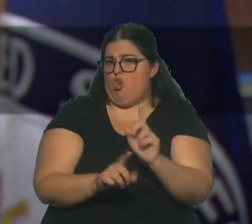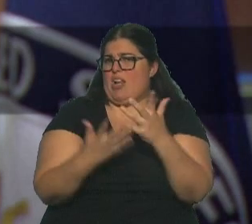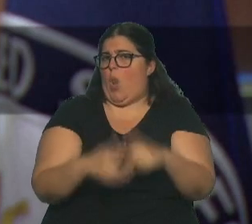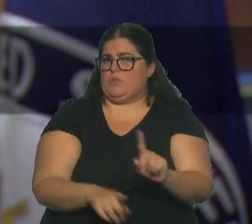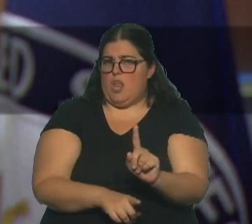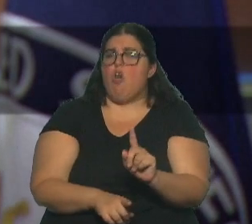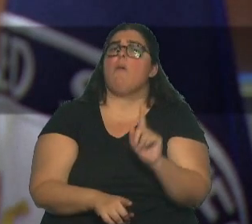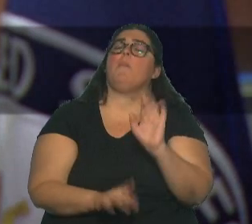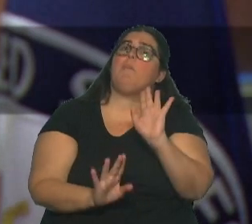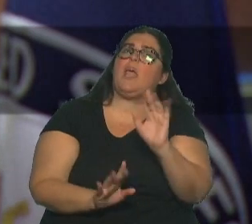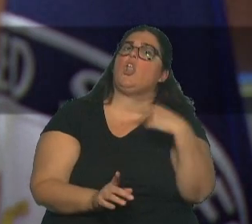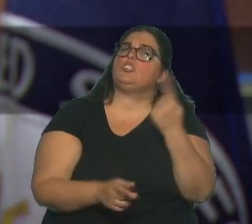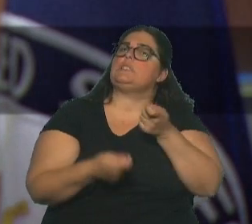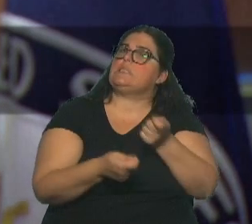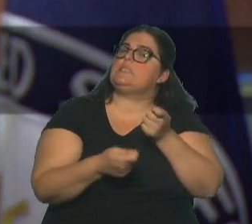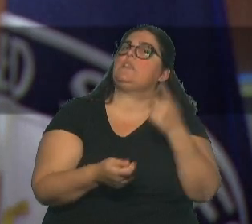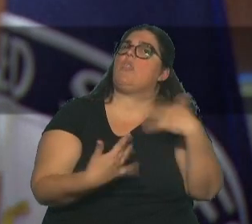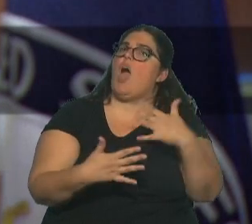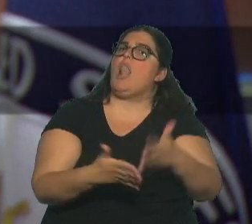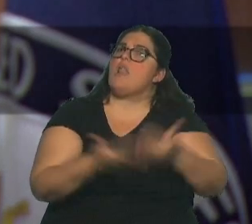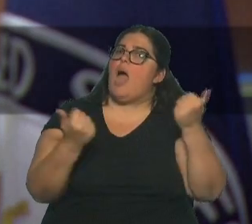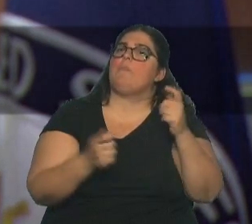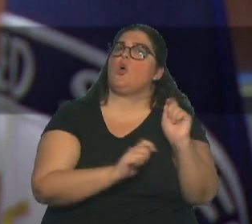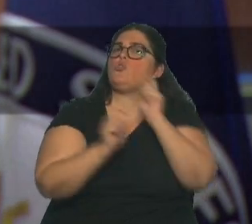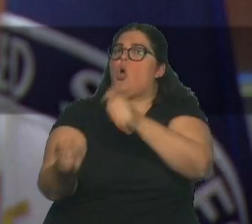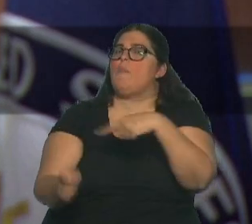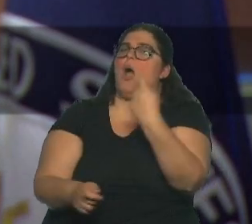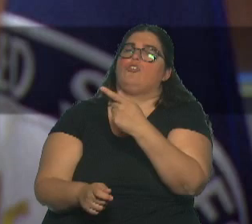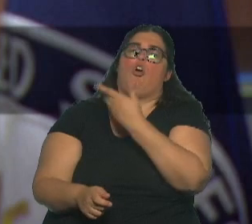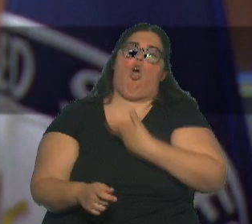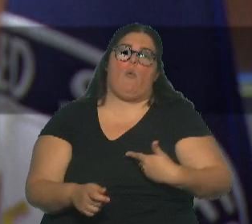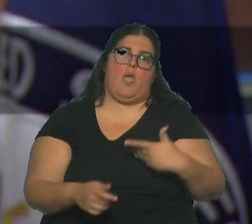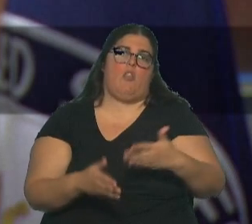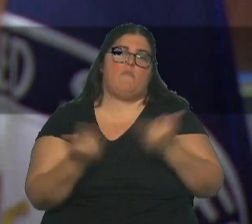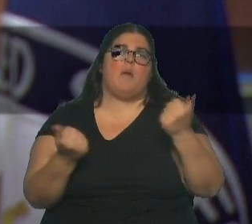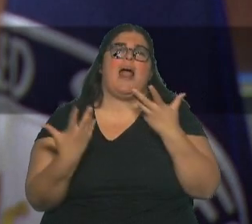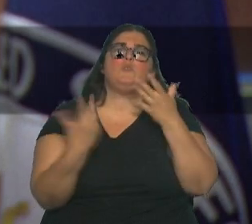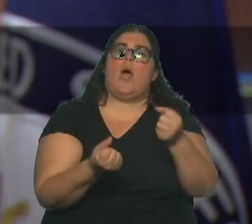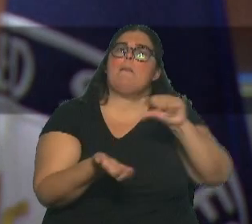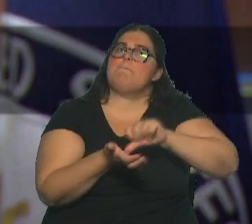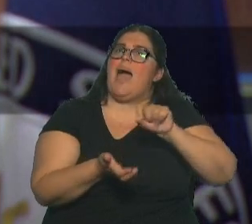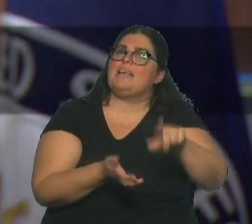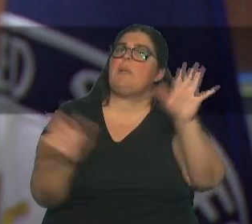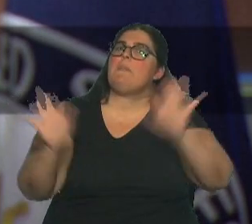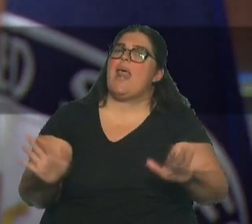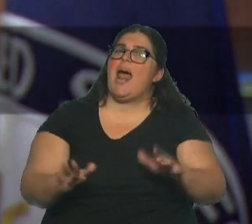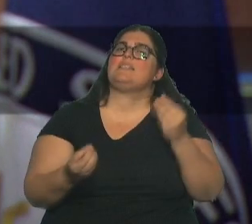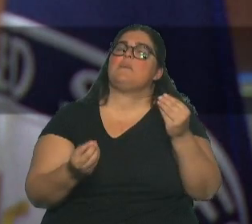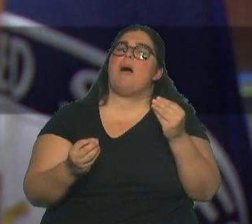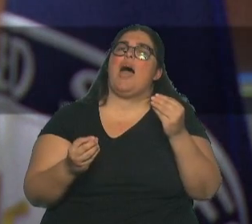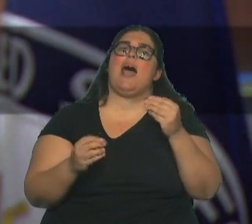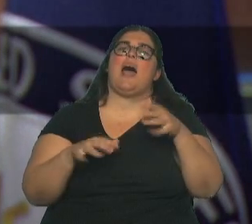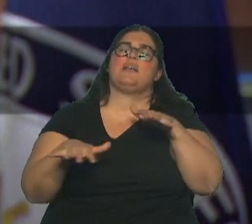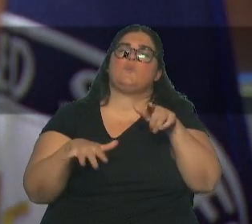expedite the transition to an empowered and inclusive governance structure that will move with urgency to help the country prepare for a multinational